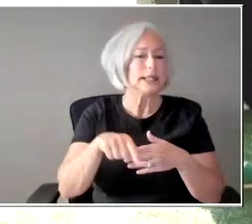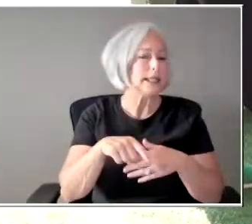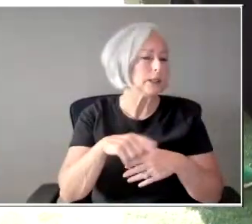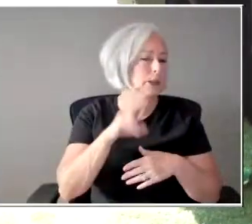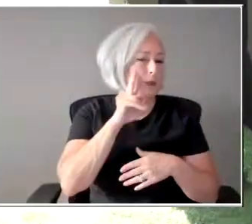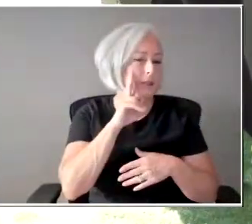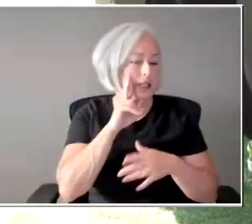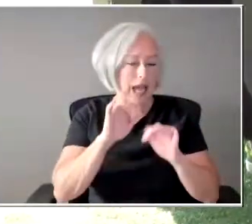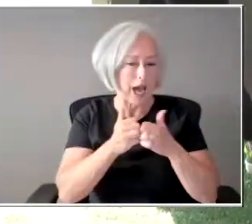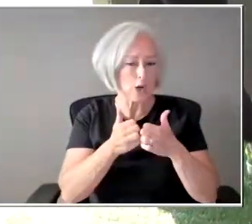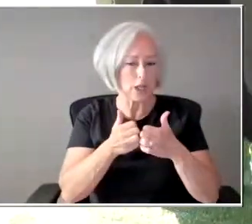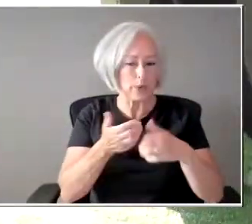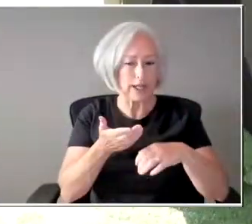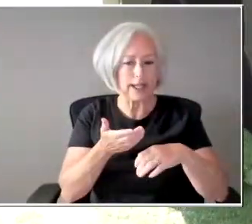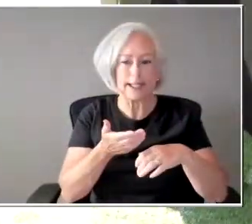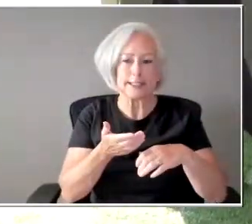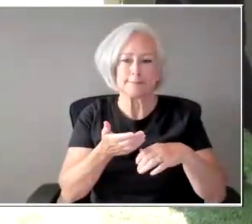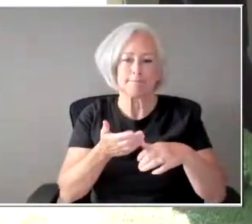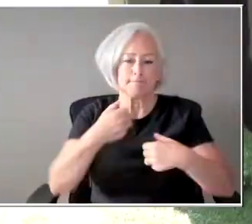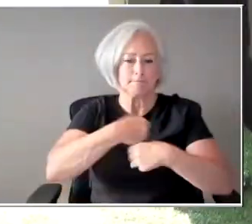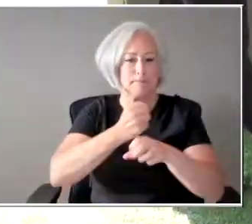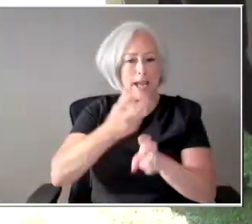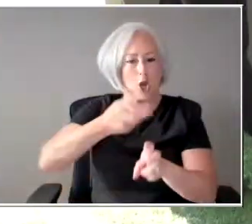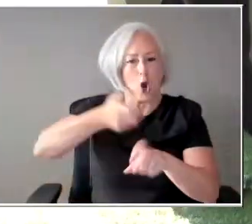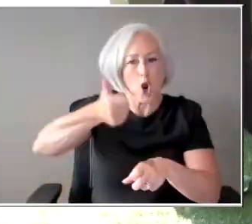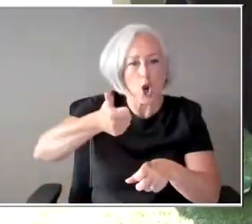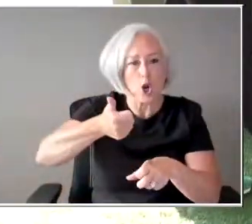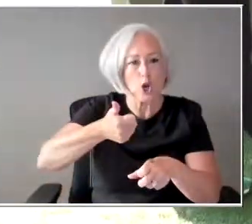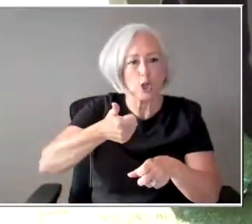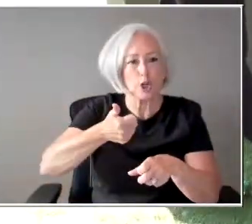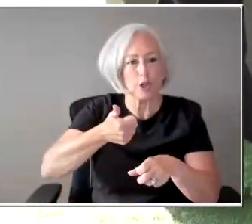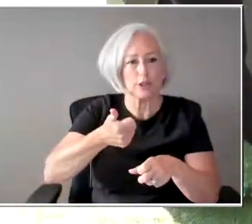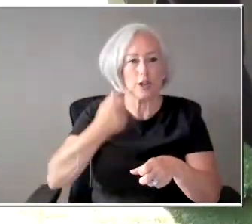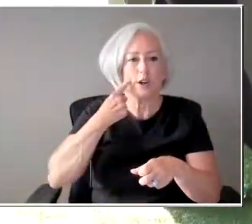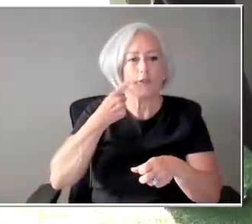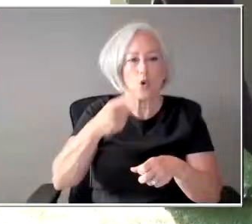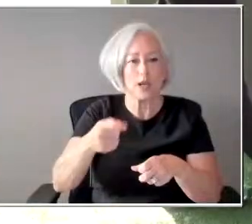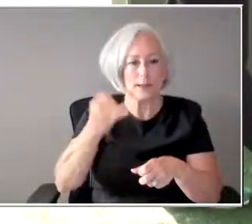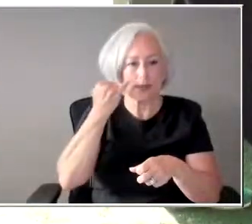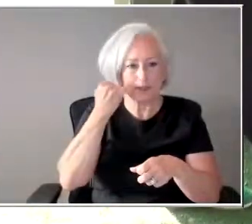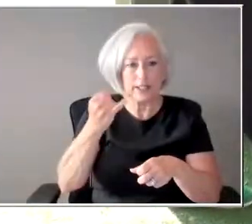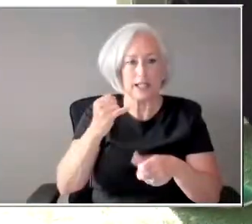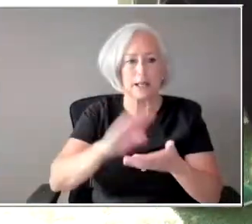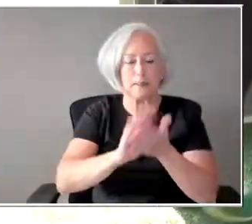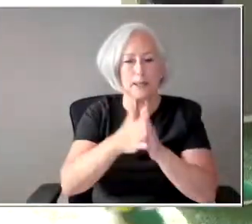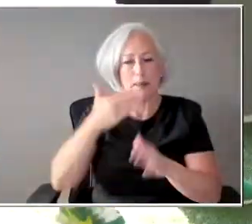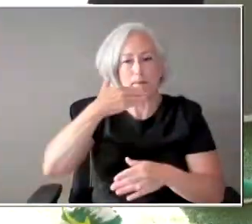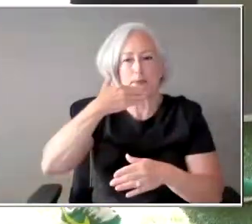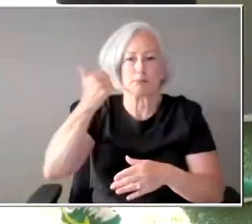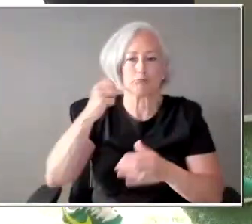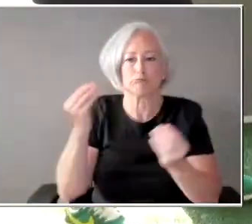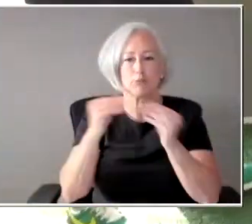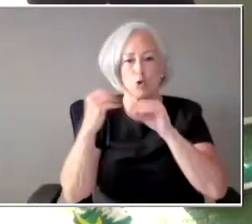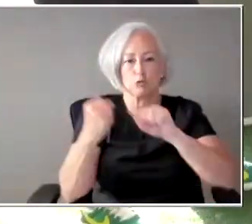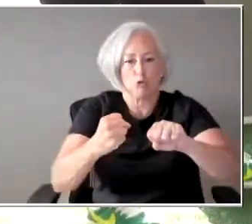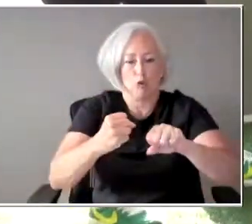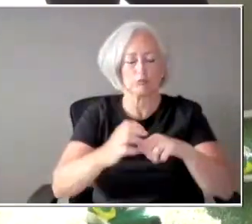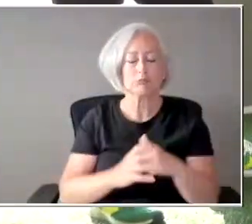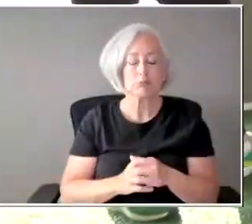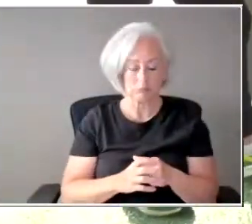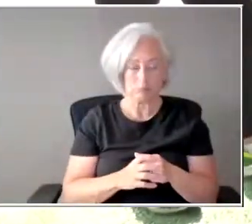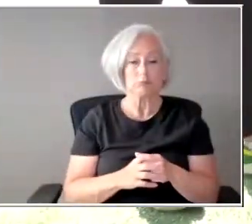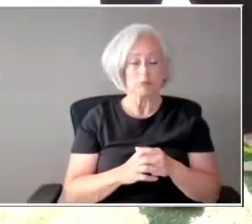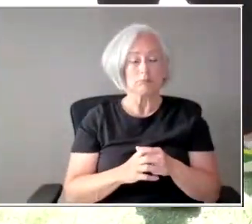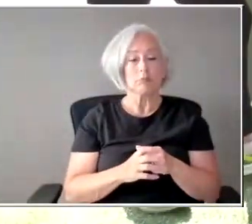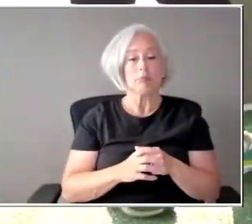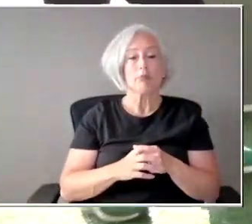intensify some of these? Show us maybe some modifications so that we can make them a little bit tougher as people start to get stronger. Yeah, for sure. Okay, so the squat is going